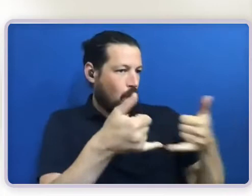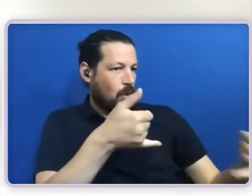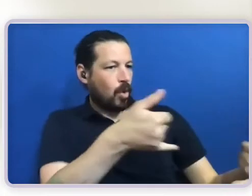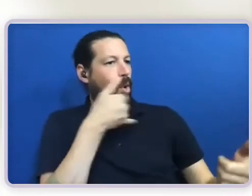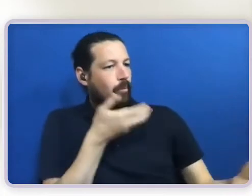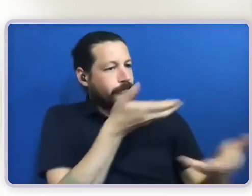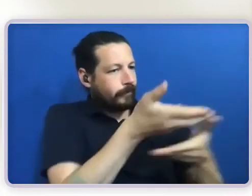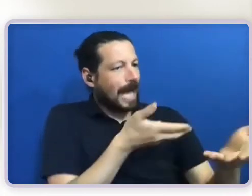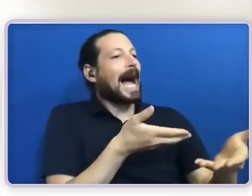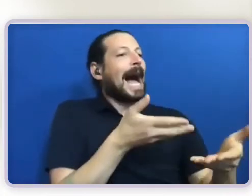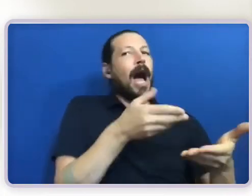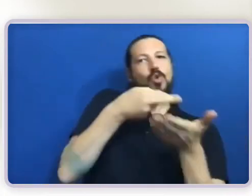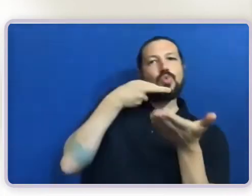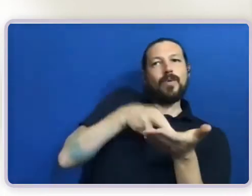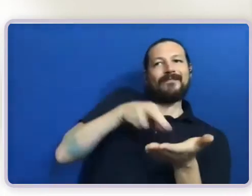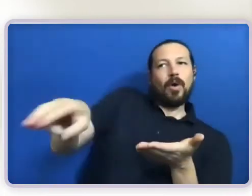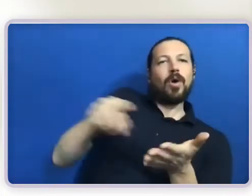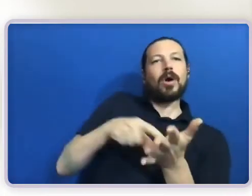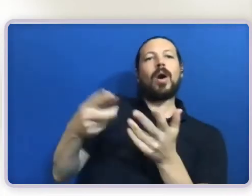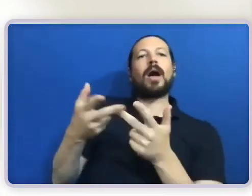With the info line,